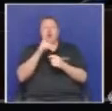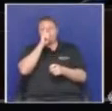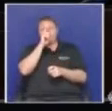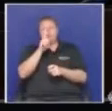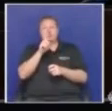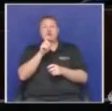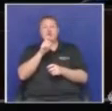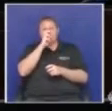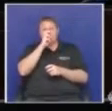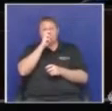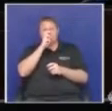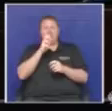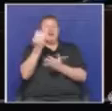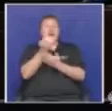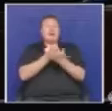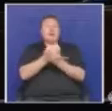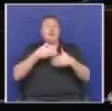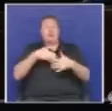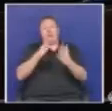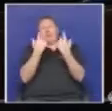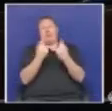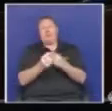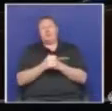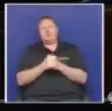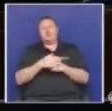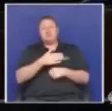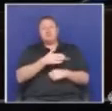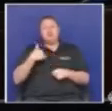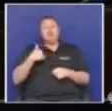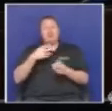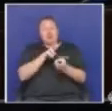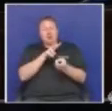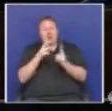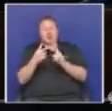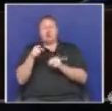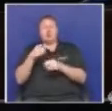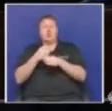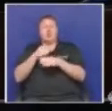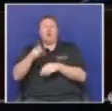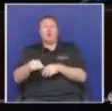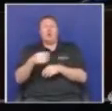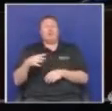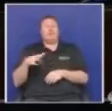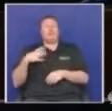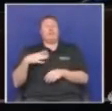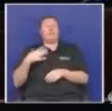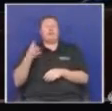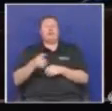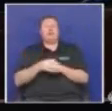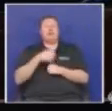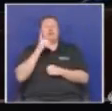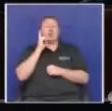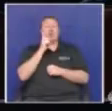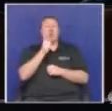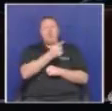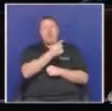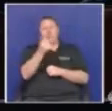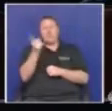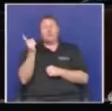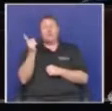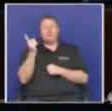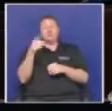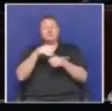terms, and that reduces us from mother to worker. I warn those in this house that follow